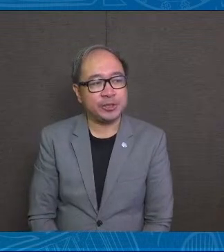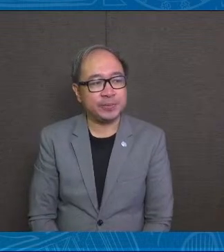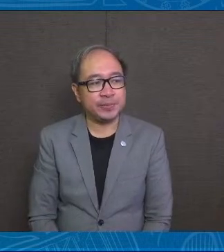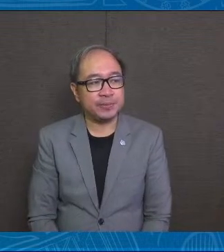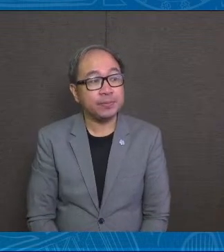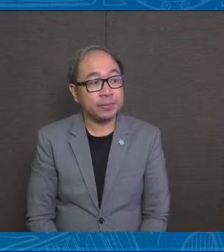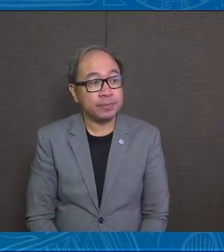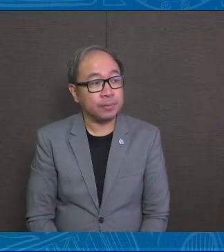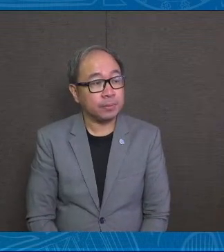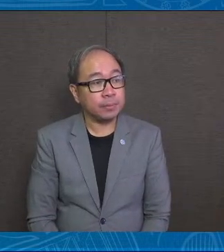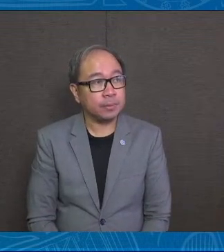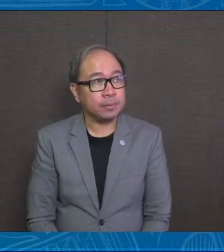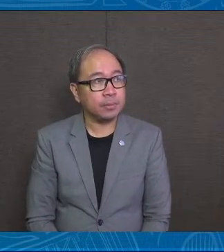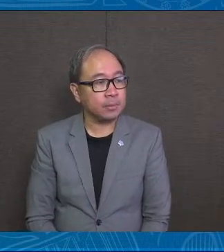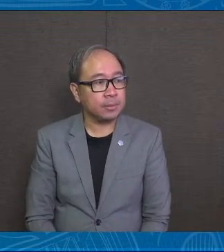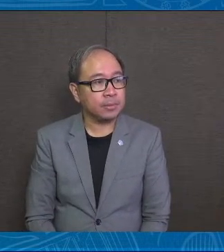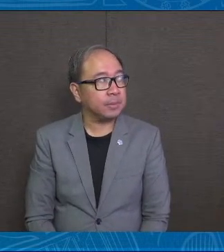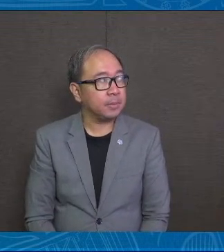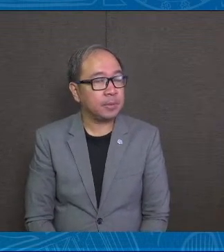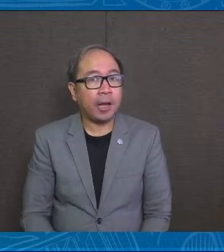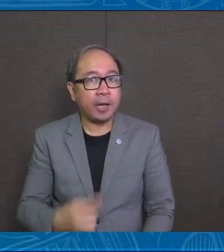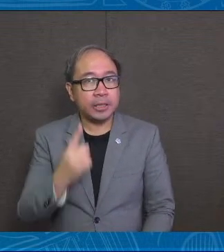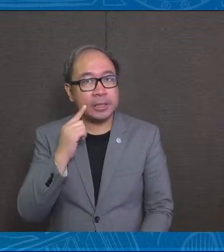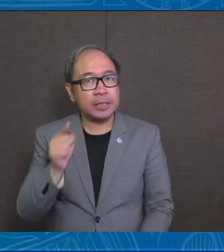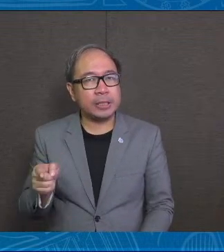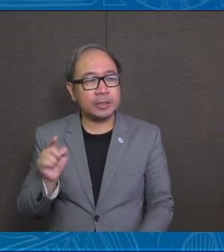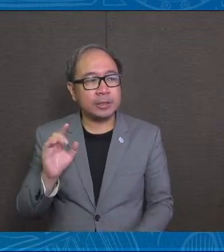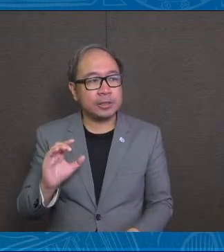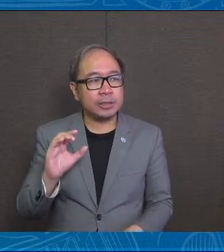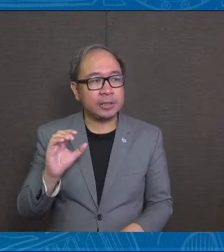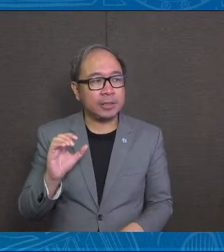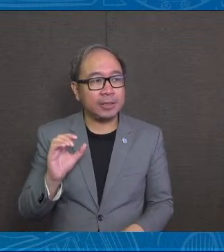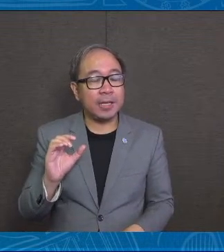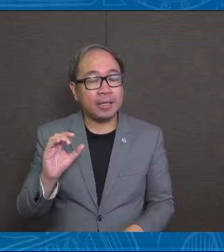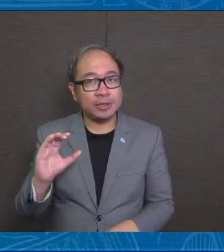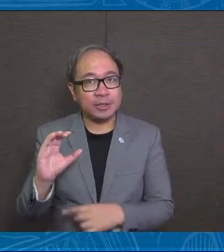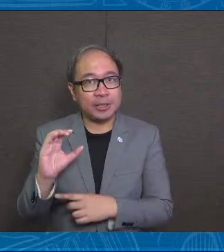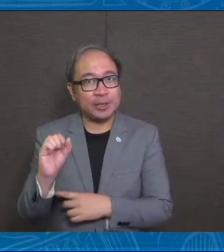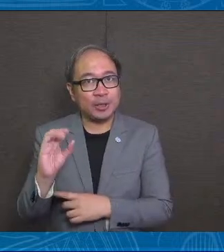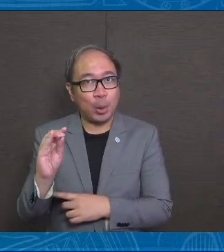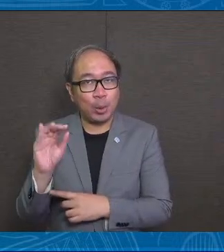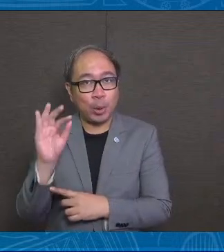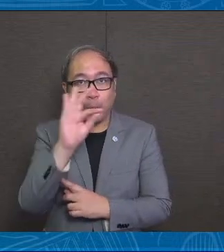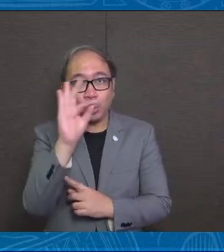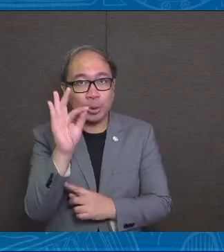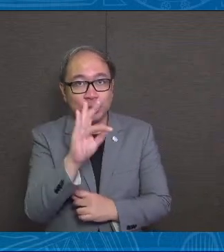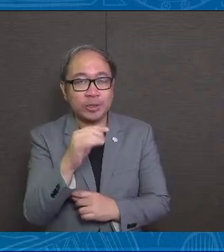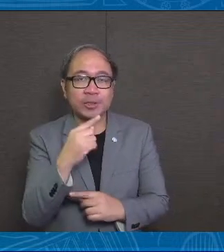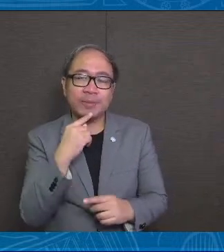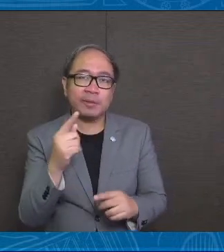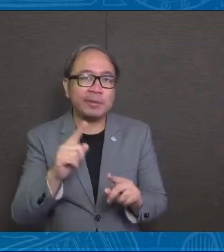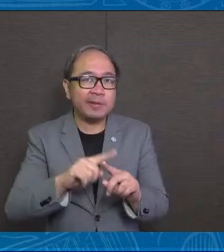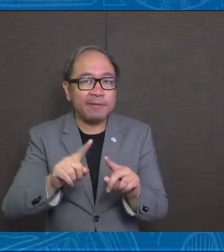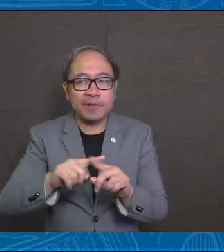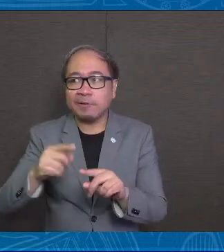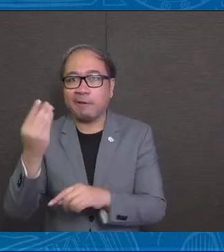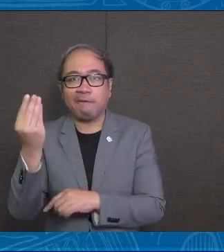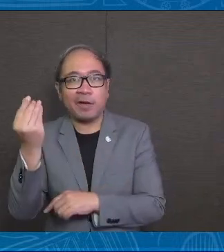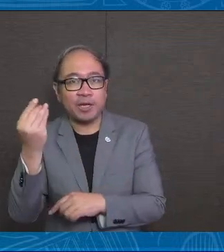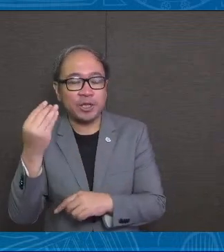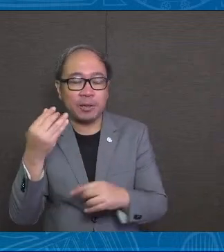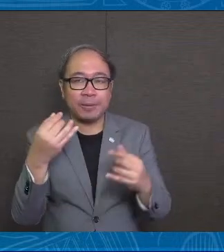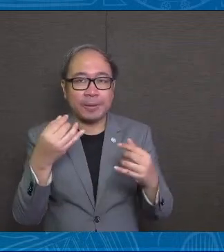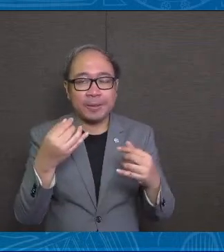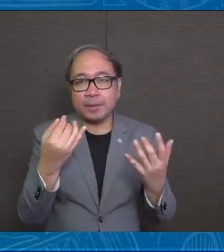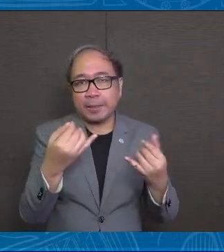Just before we wrap up, I'd also, in response to the CSO's questions, and I think this is something the financial institutions, international financial institutions and